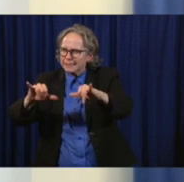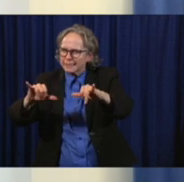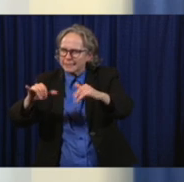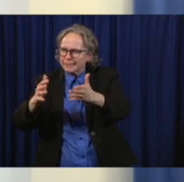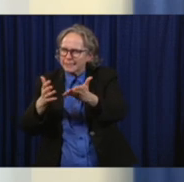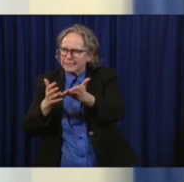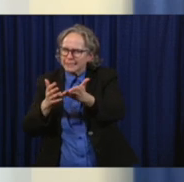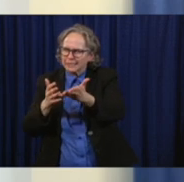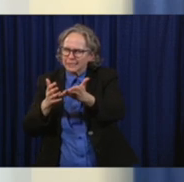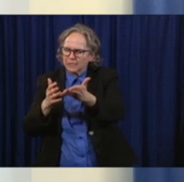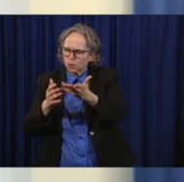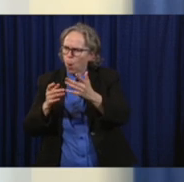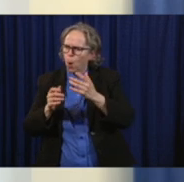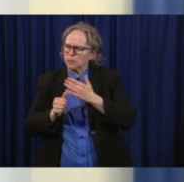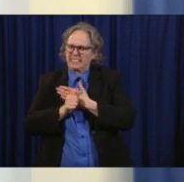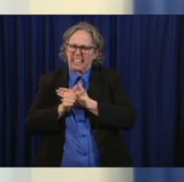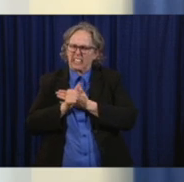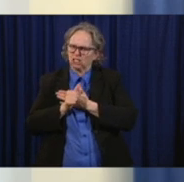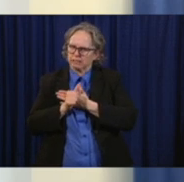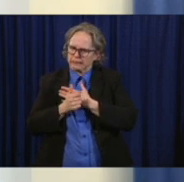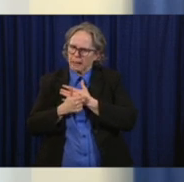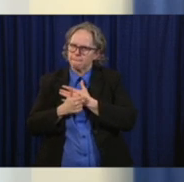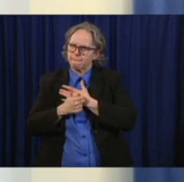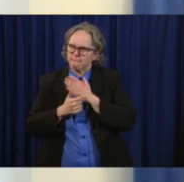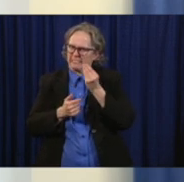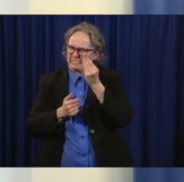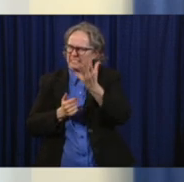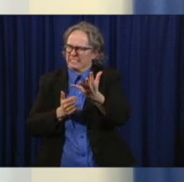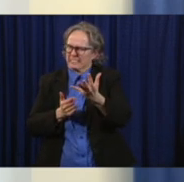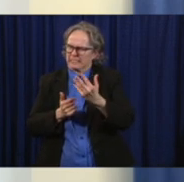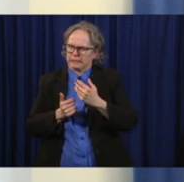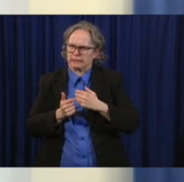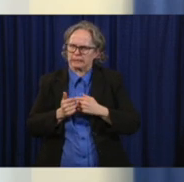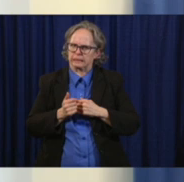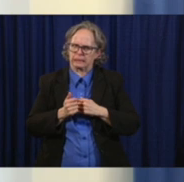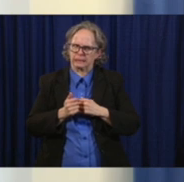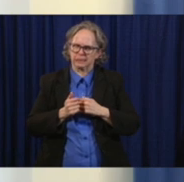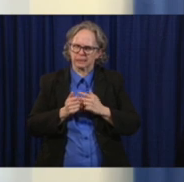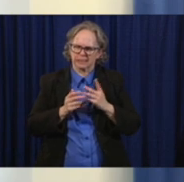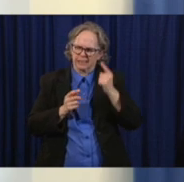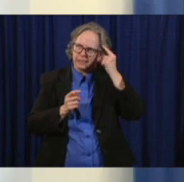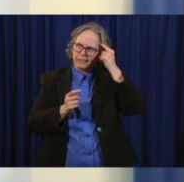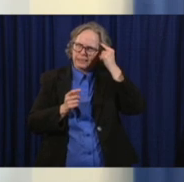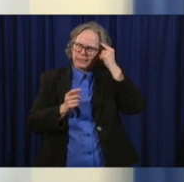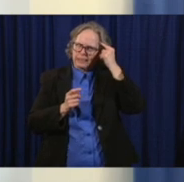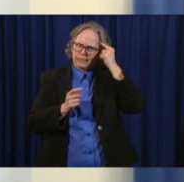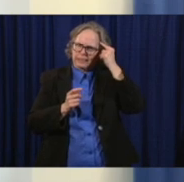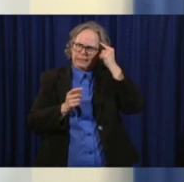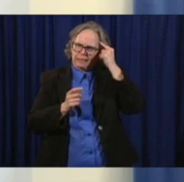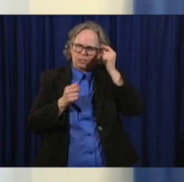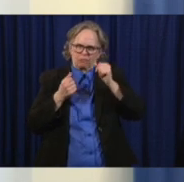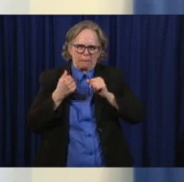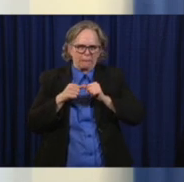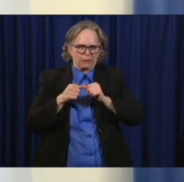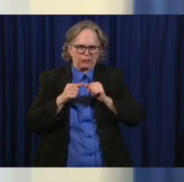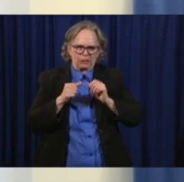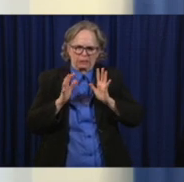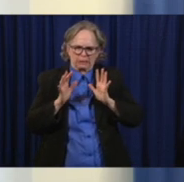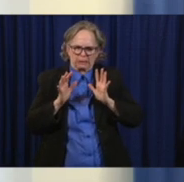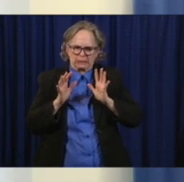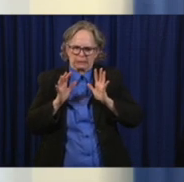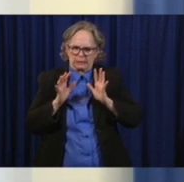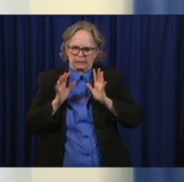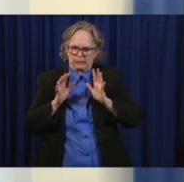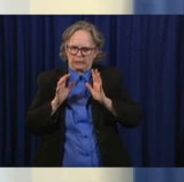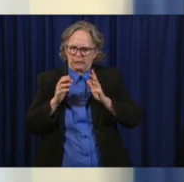for us. So I think we have to remember that all of us have to double down on our efforts. And I say this